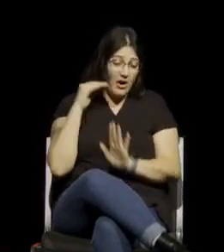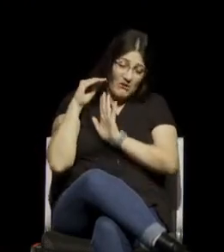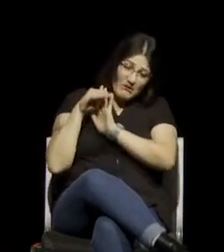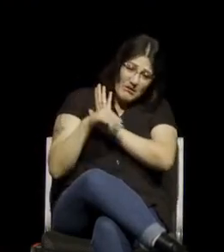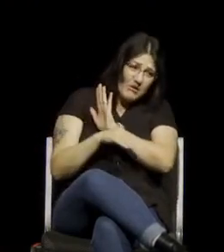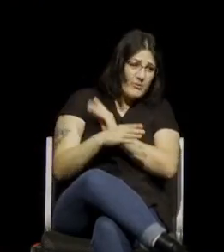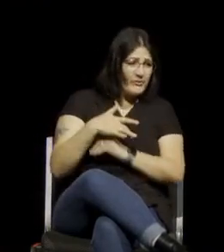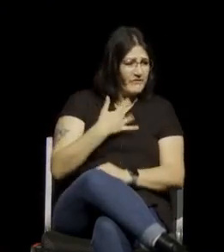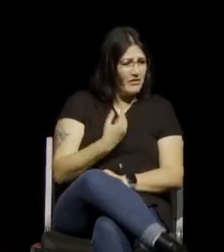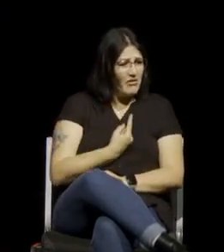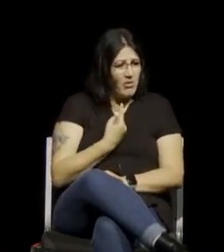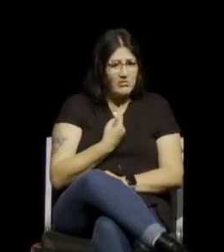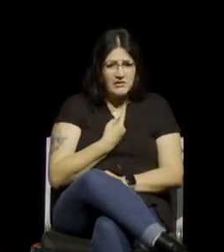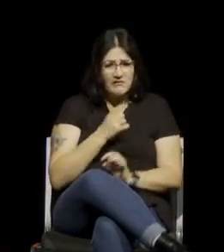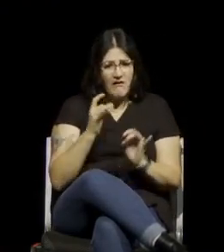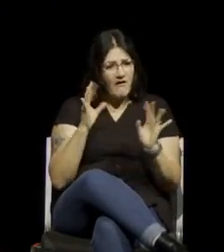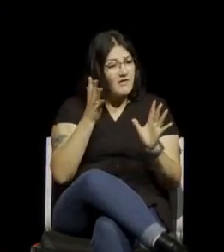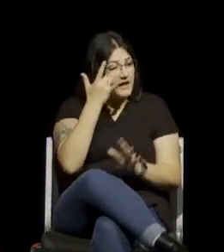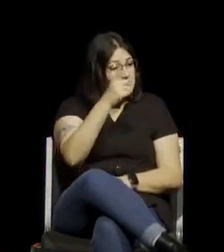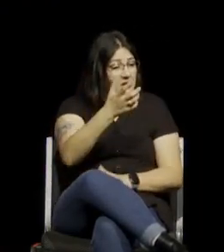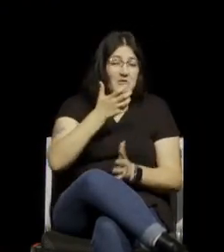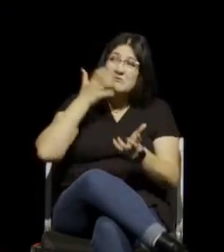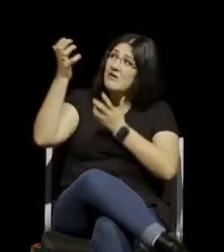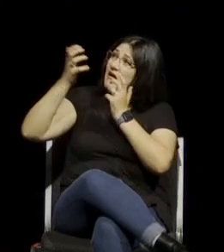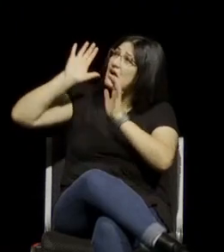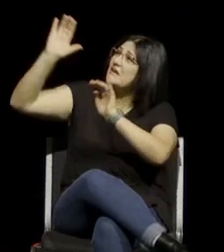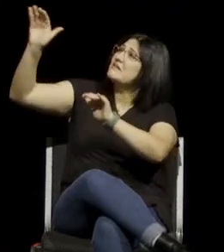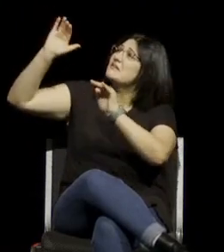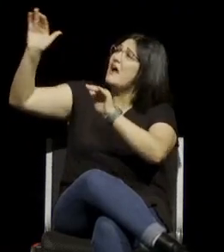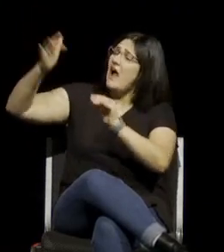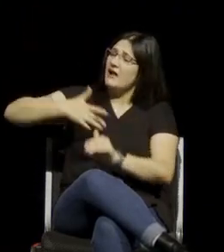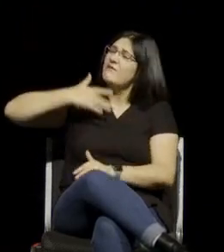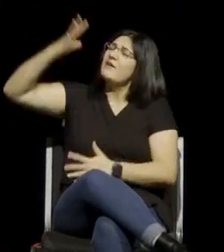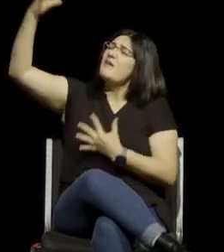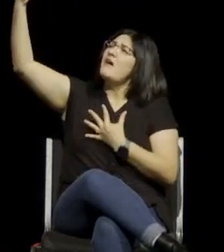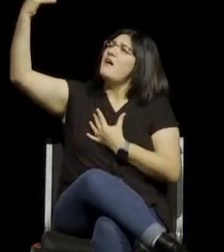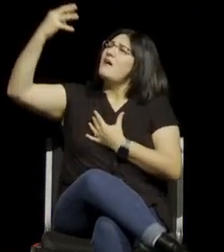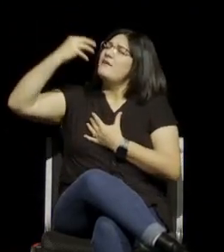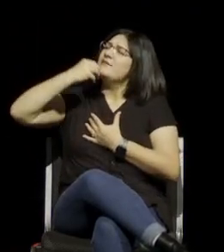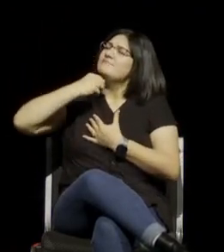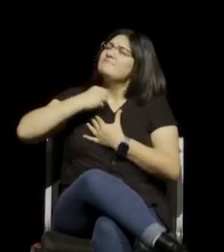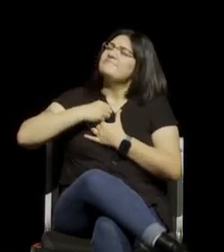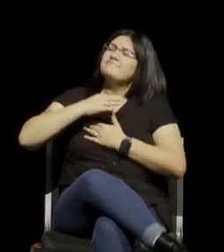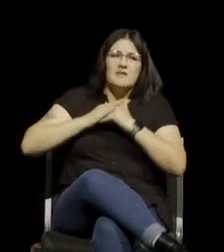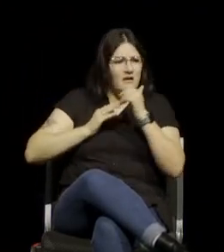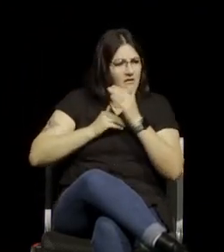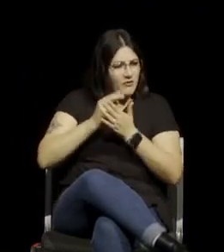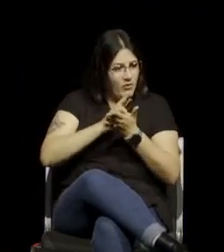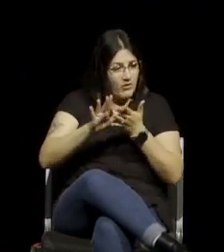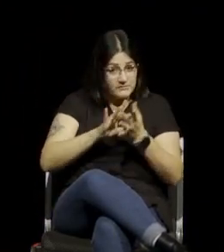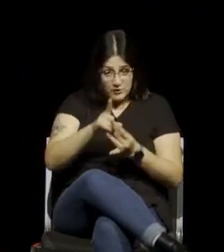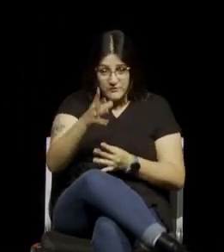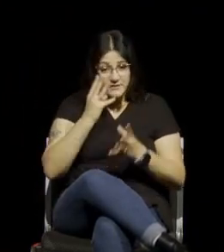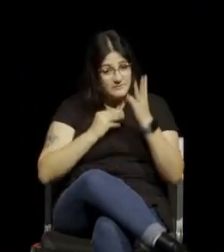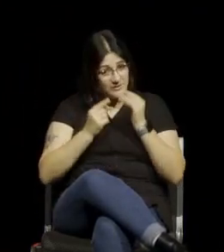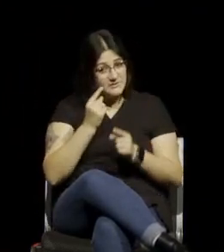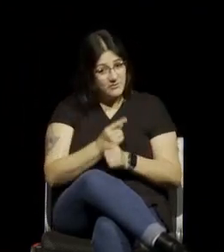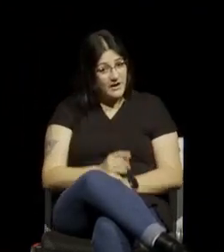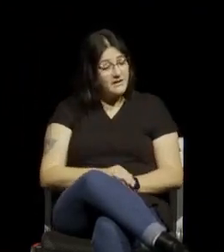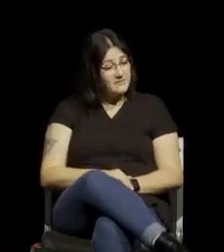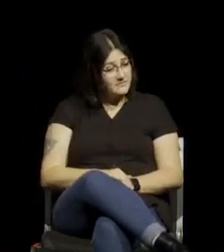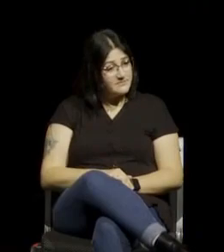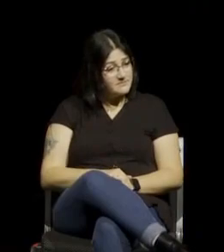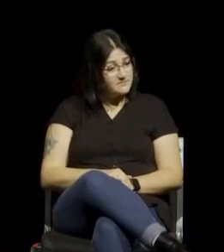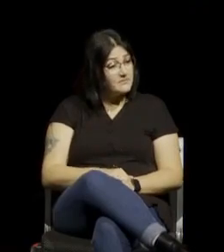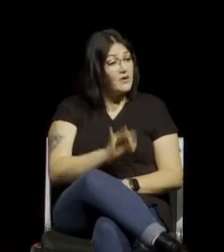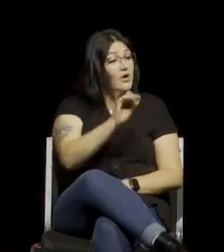we're lonely. That's why you cry out to God and you feel the comfort of the Holy Spirit. You've been there, haven't you?